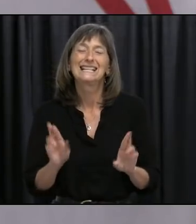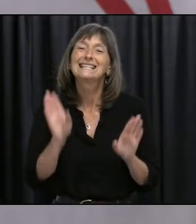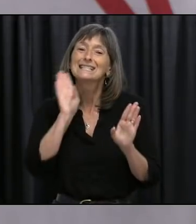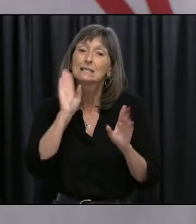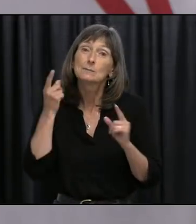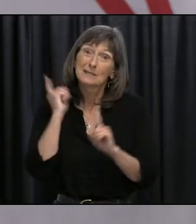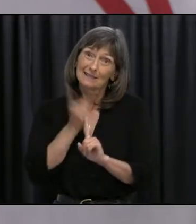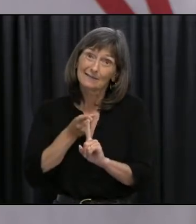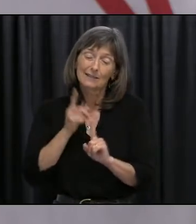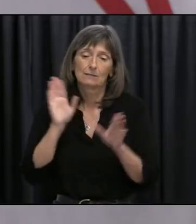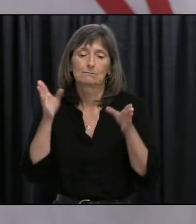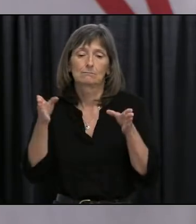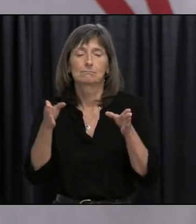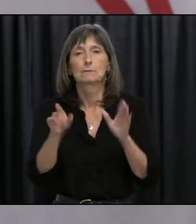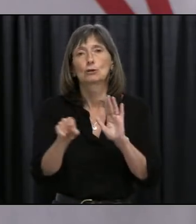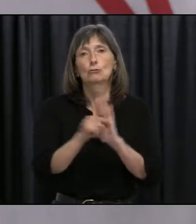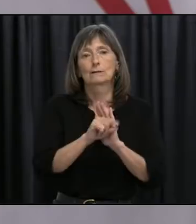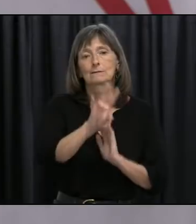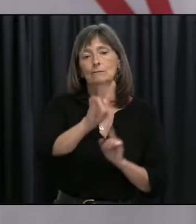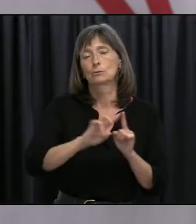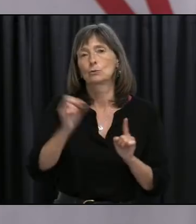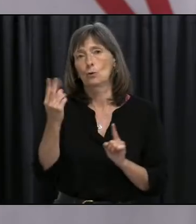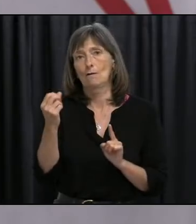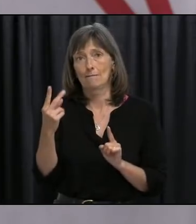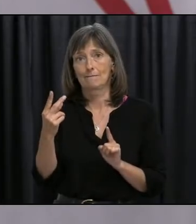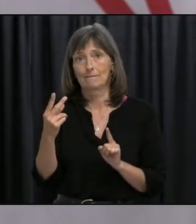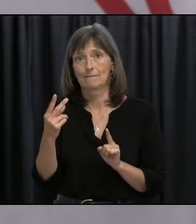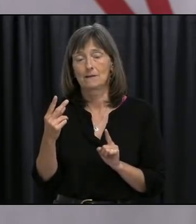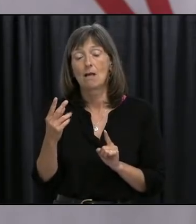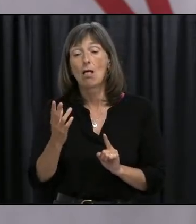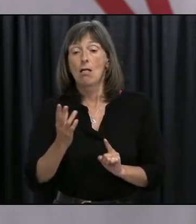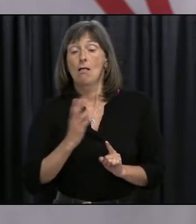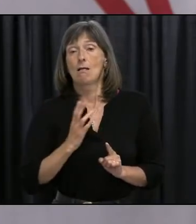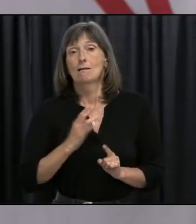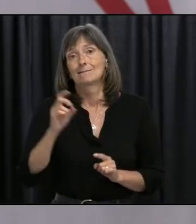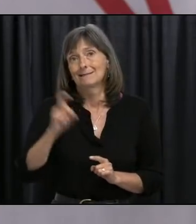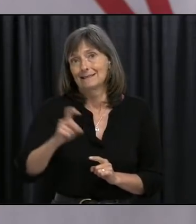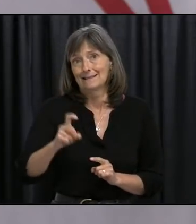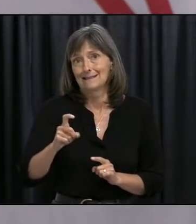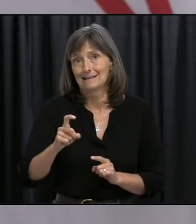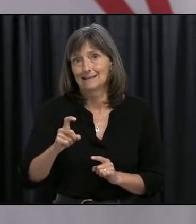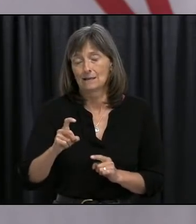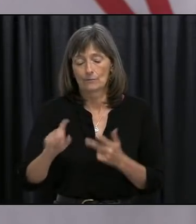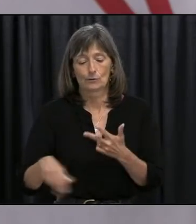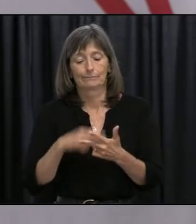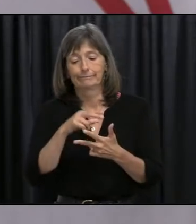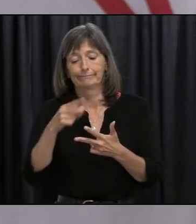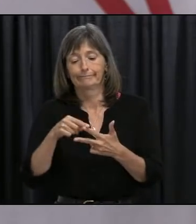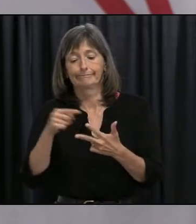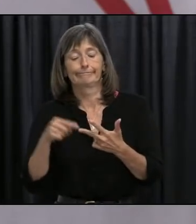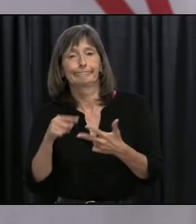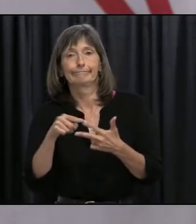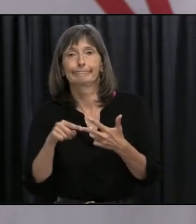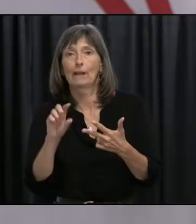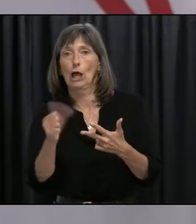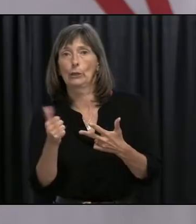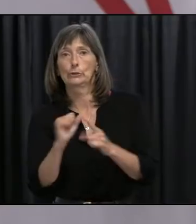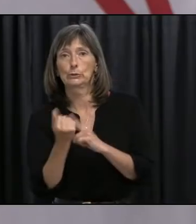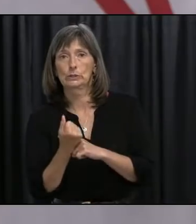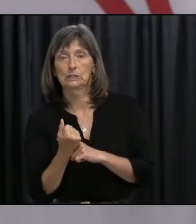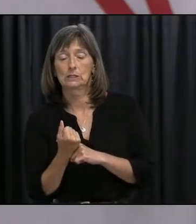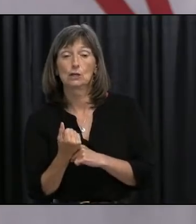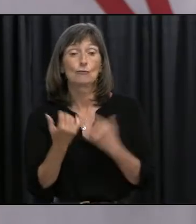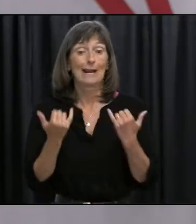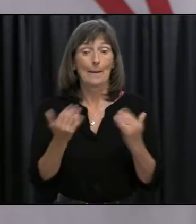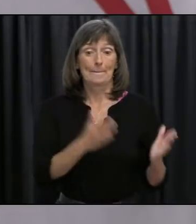would receive Chromebooks. That was the investment into technology in case we needed to use other scenarios. So right now we put the plan